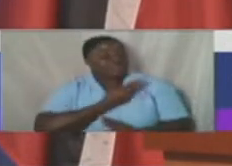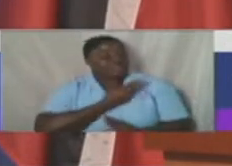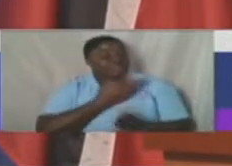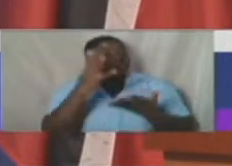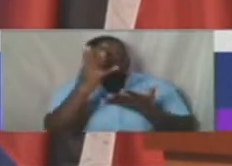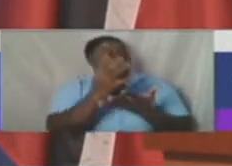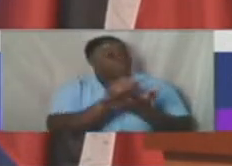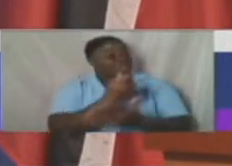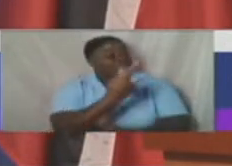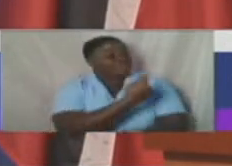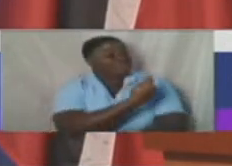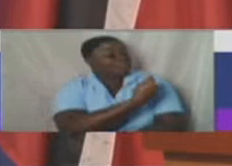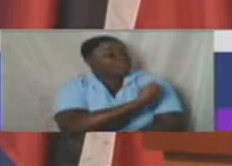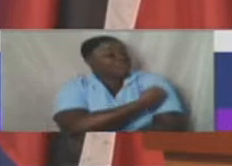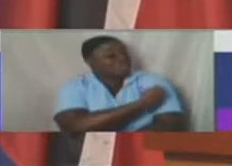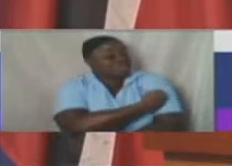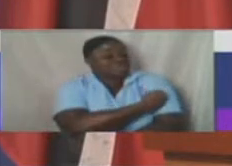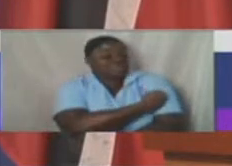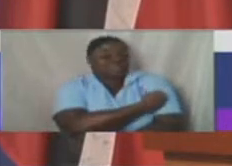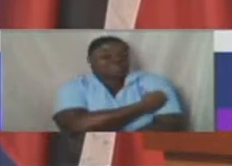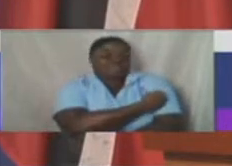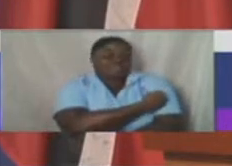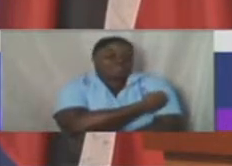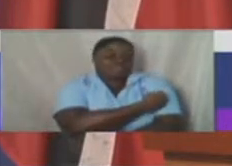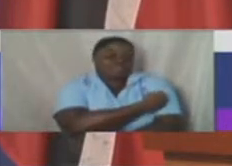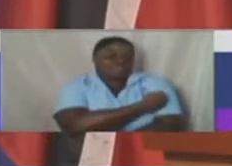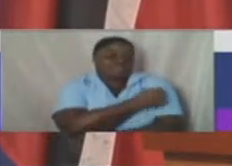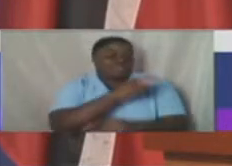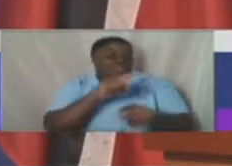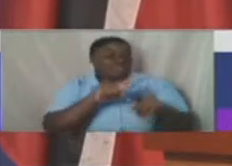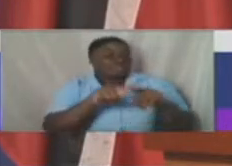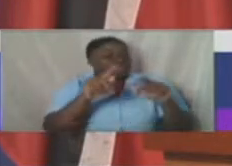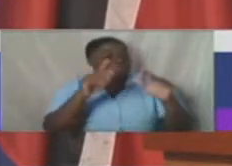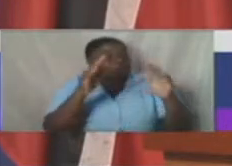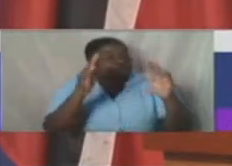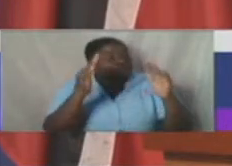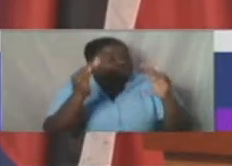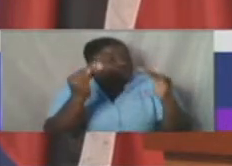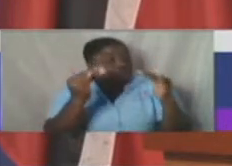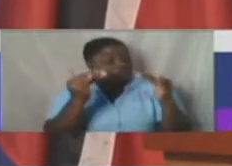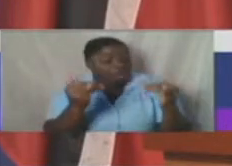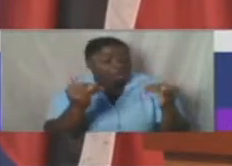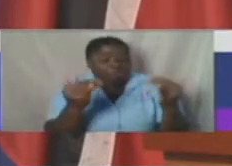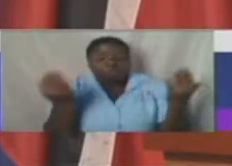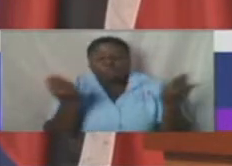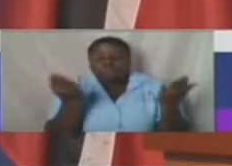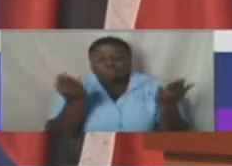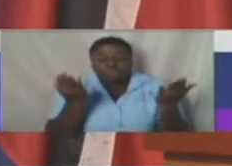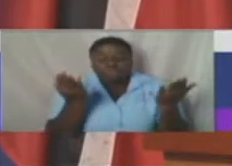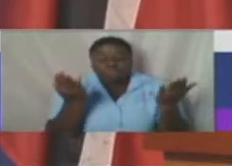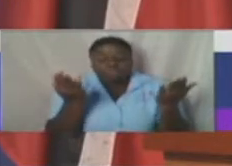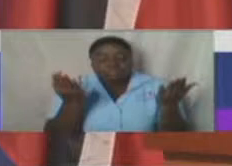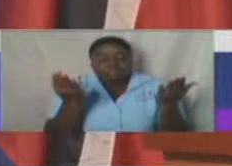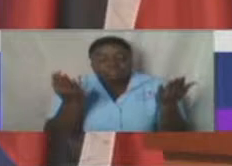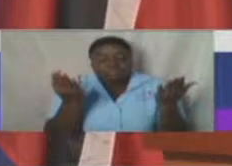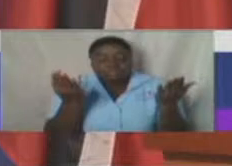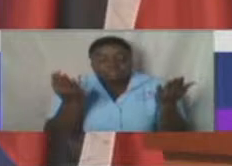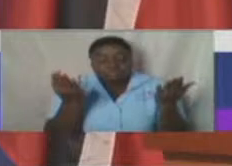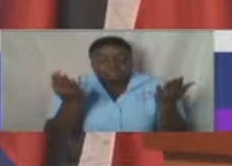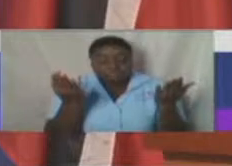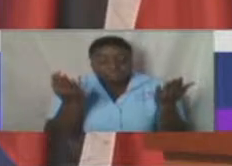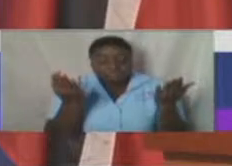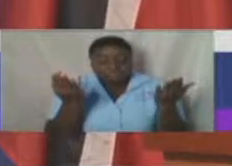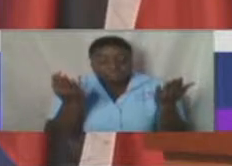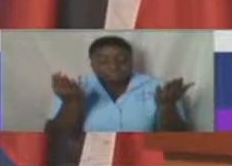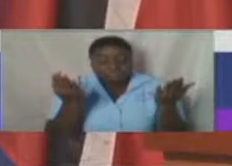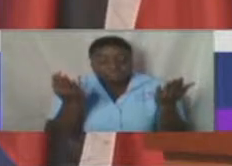clinical experience, unfortunately, that we are having is that, and which is what follows the science, is